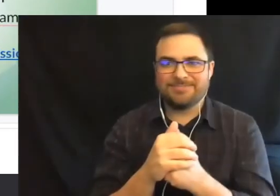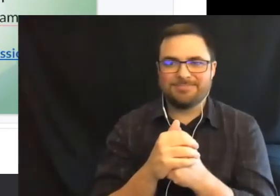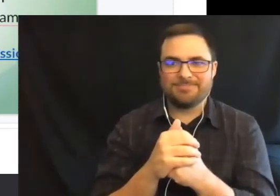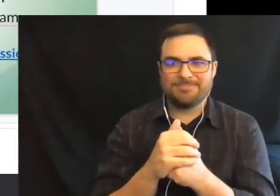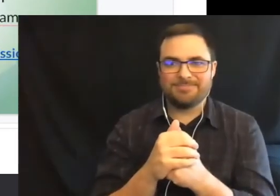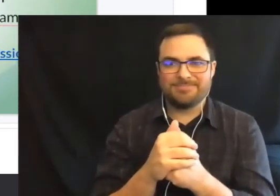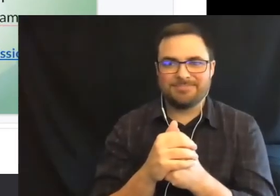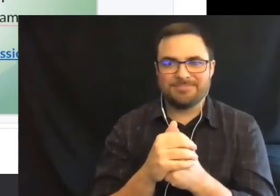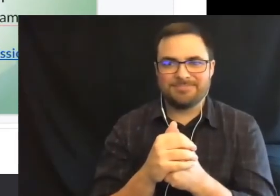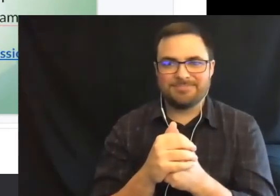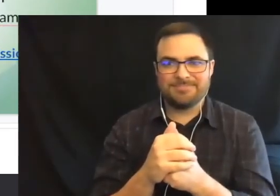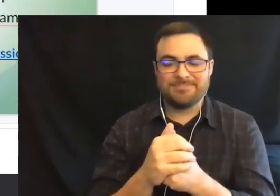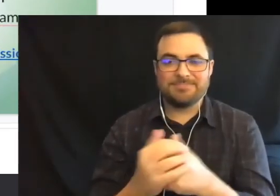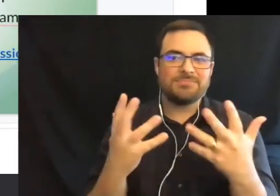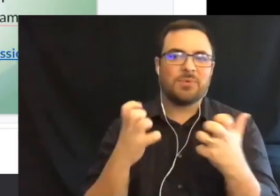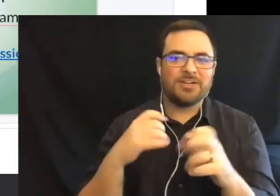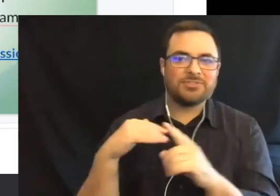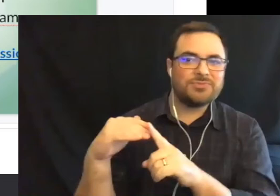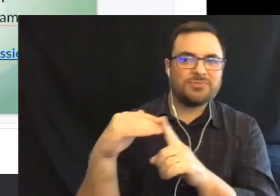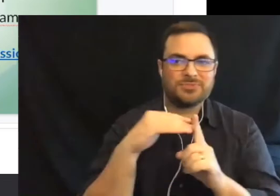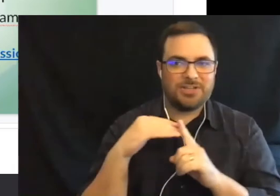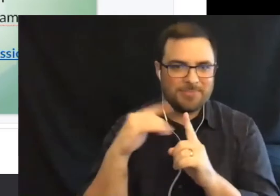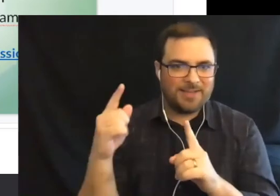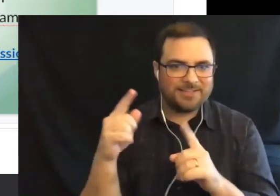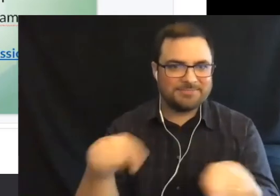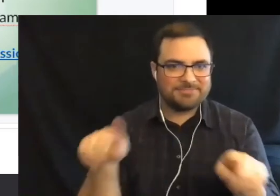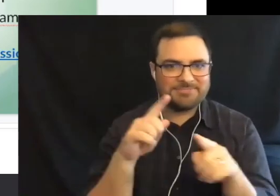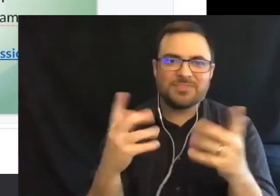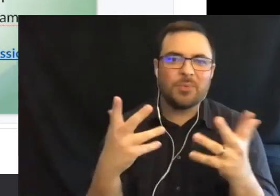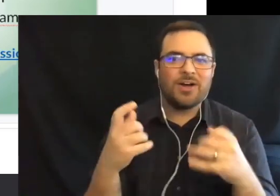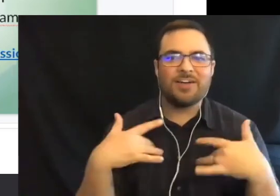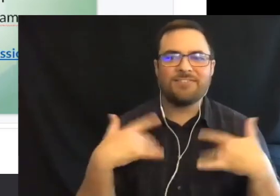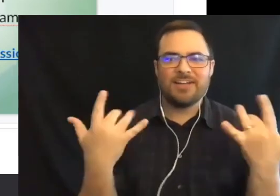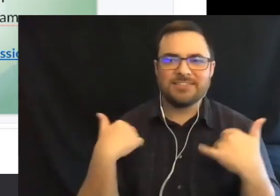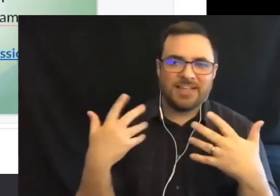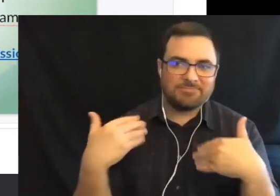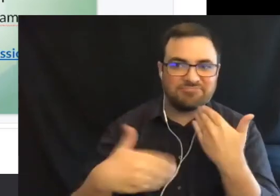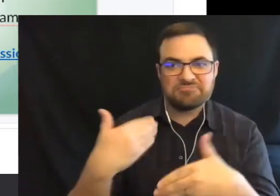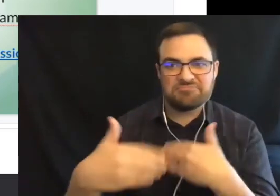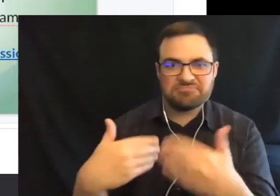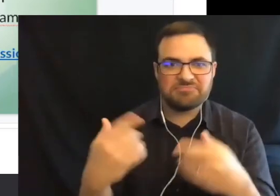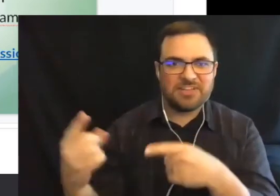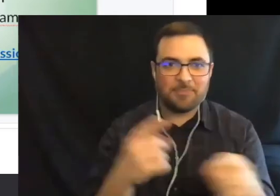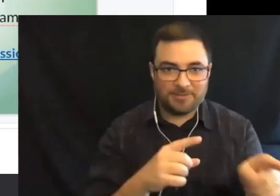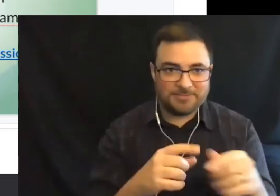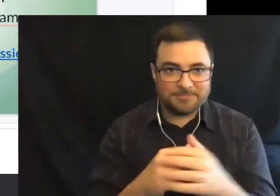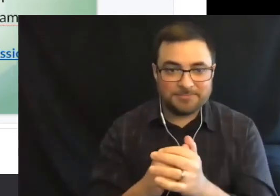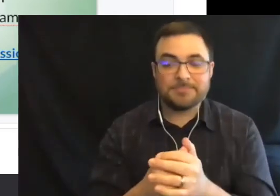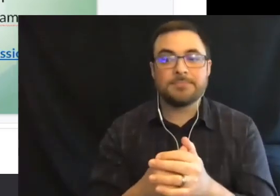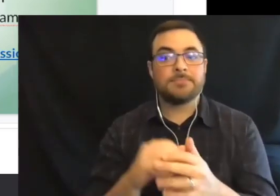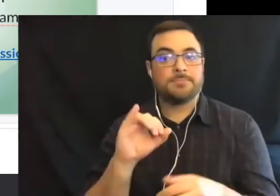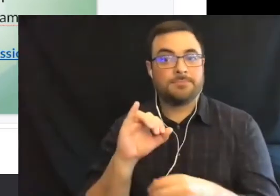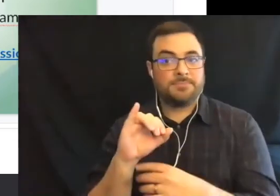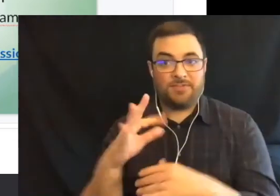We just wanted to remind folks of some of our events and things that are coming up. So if you